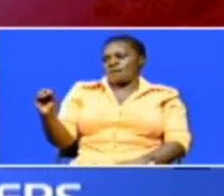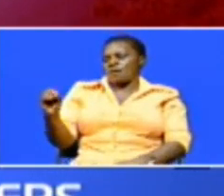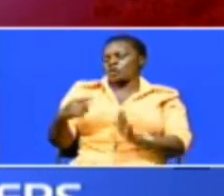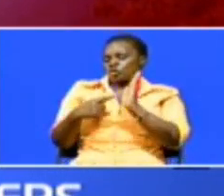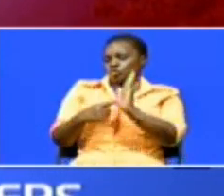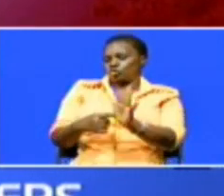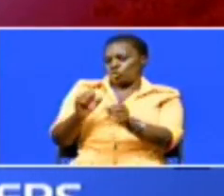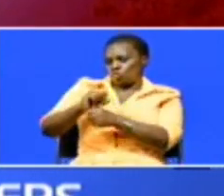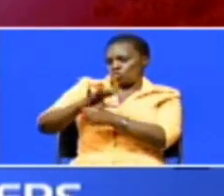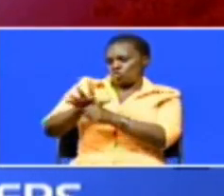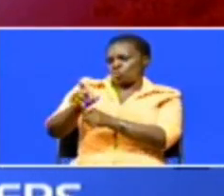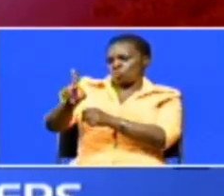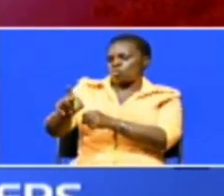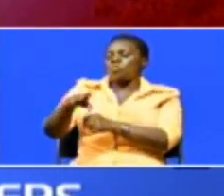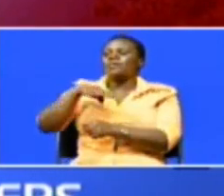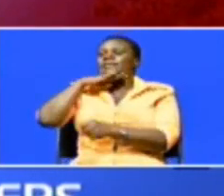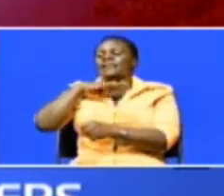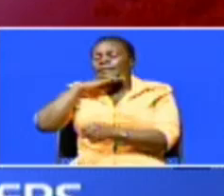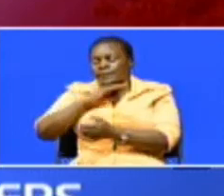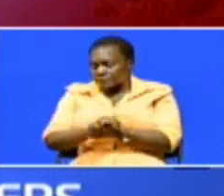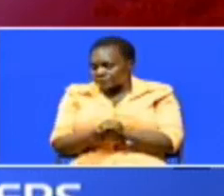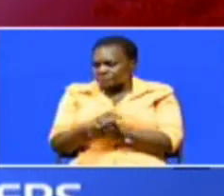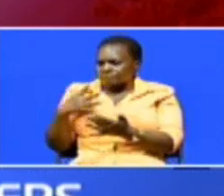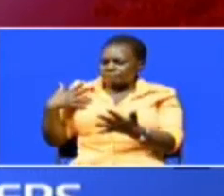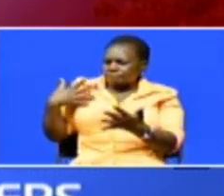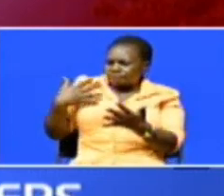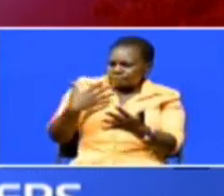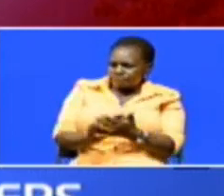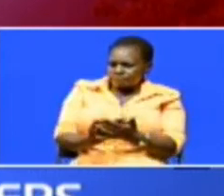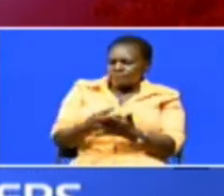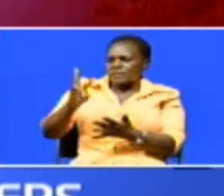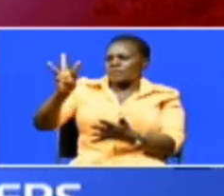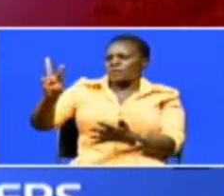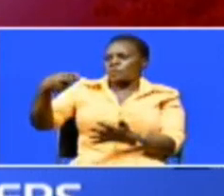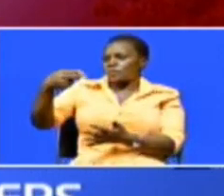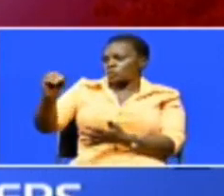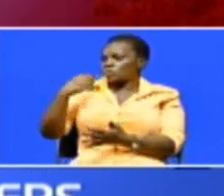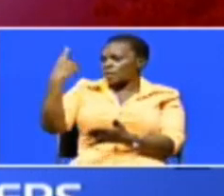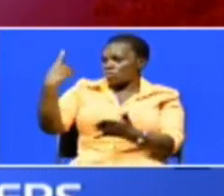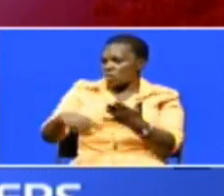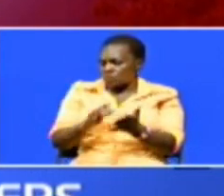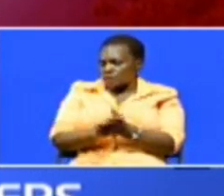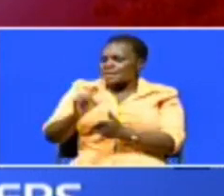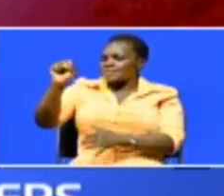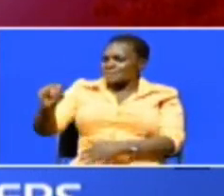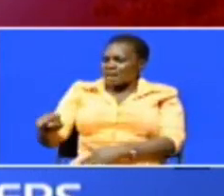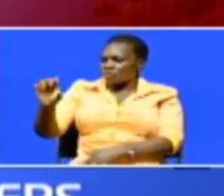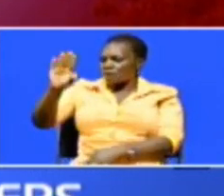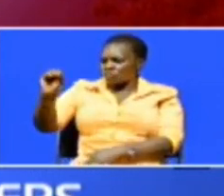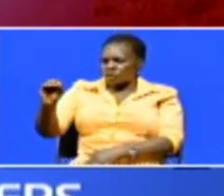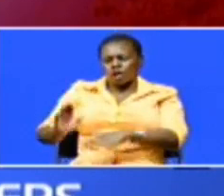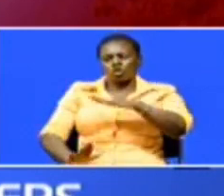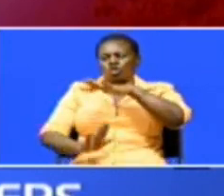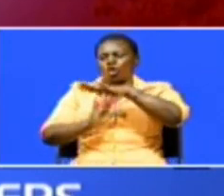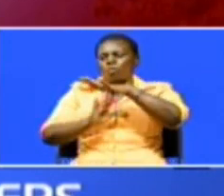in terms of the COVID-19 related deaths. So far, according to the World Health Organization, of course, South Africa leading.